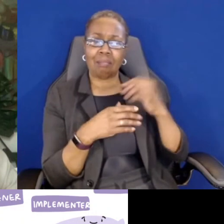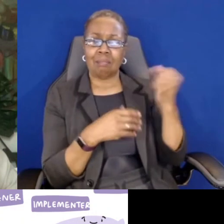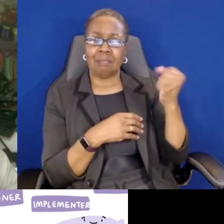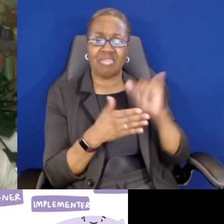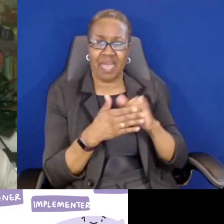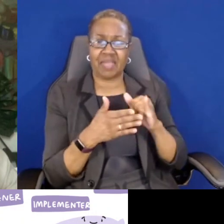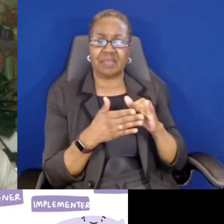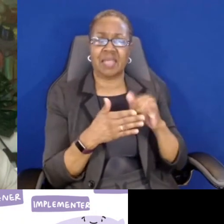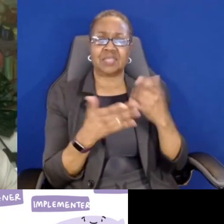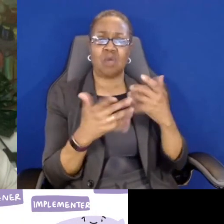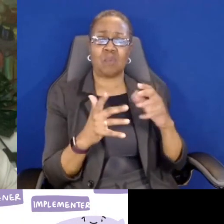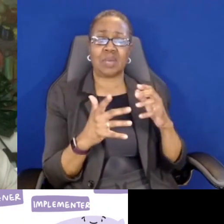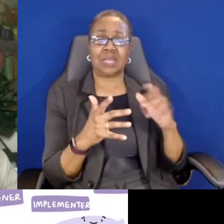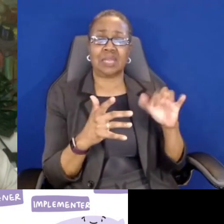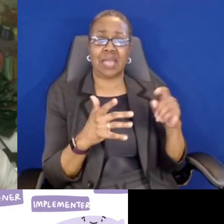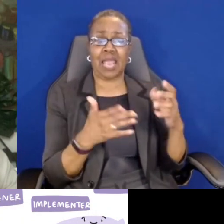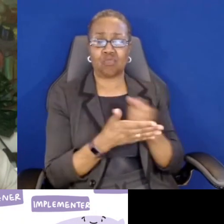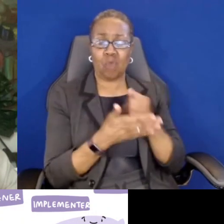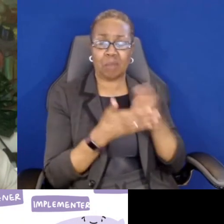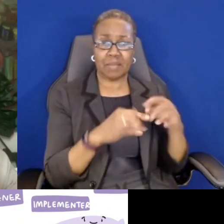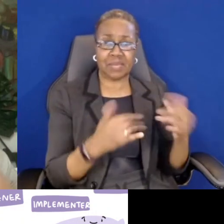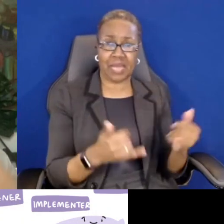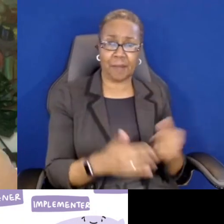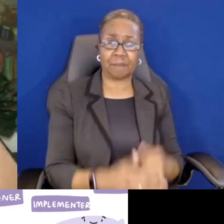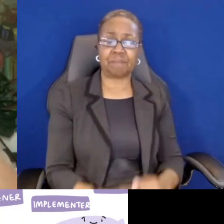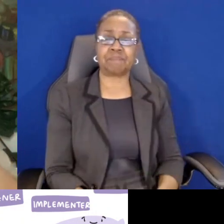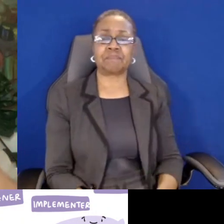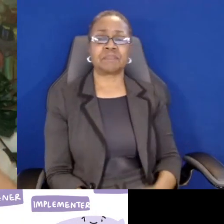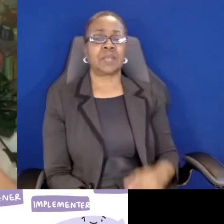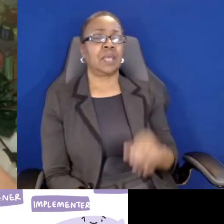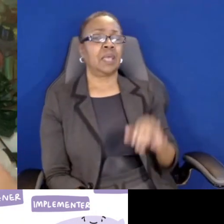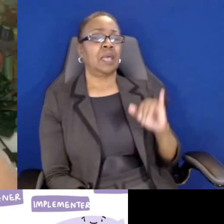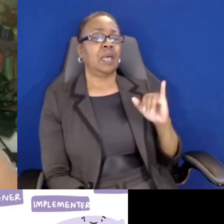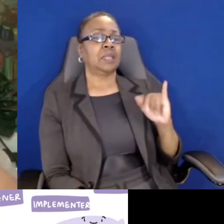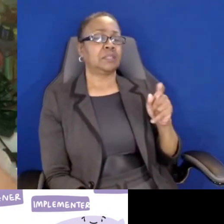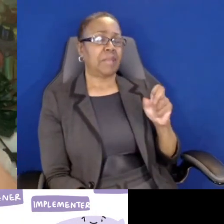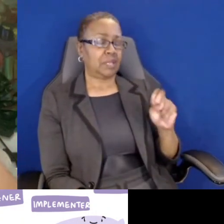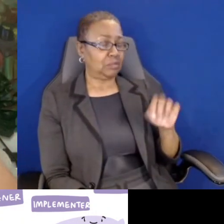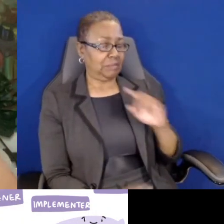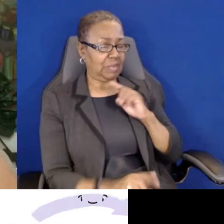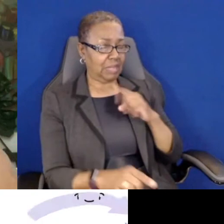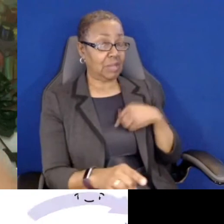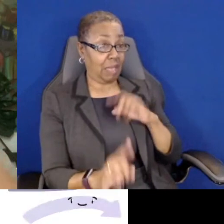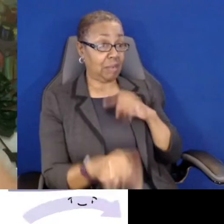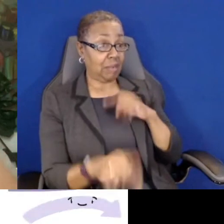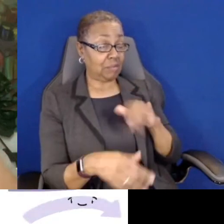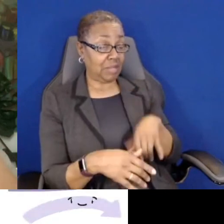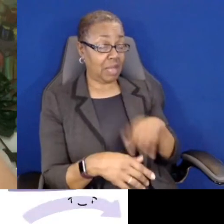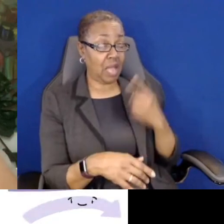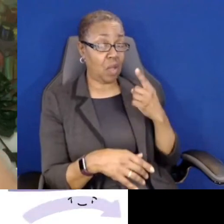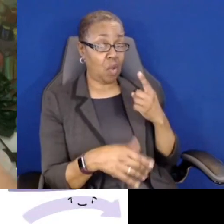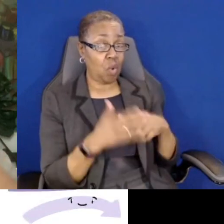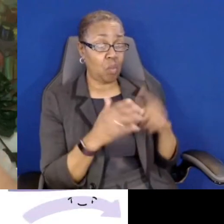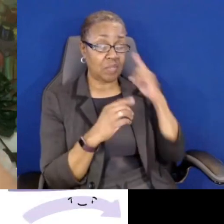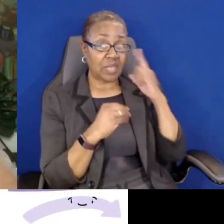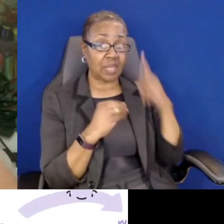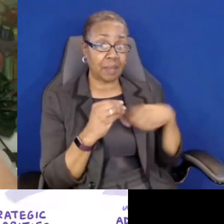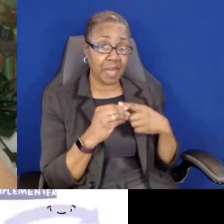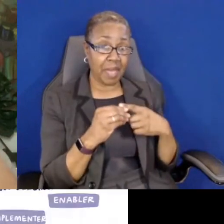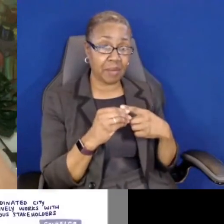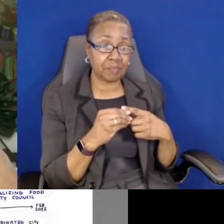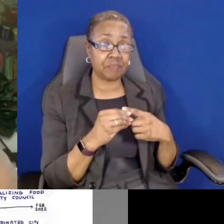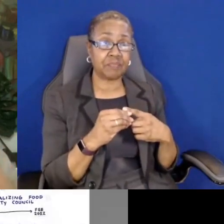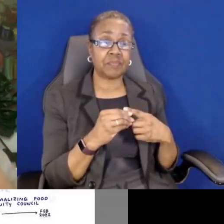I could try to reply. Yeah, I'm like, quickly. That's a perfect Juan Sebastian question. Yeah, and like one of the ways that we're thinking a lot about